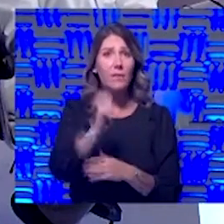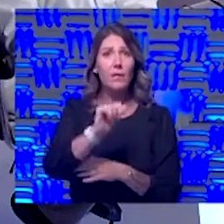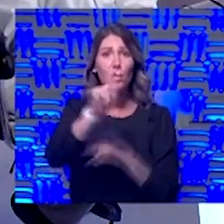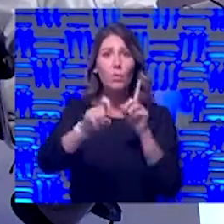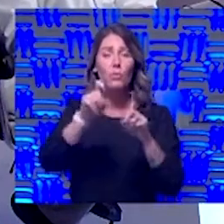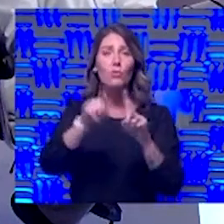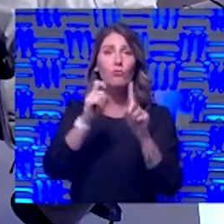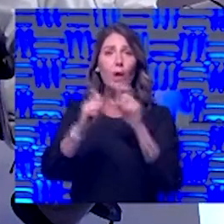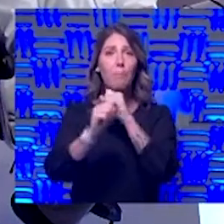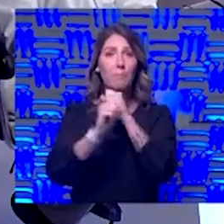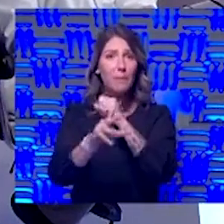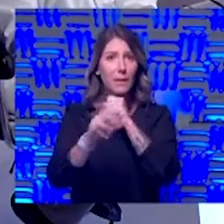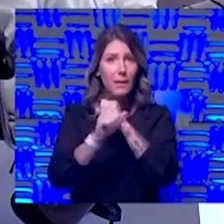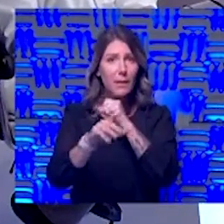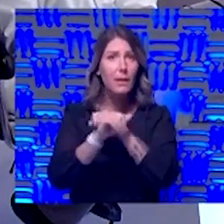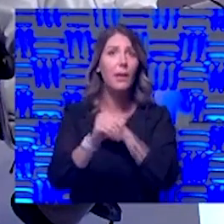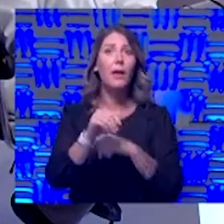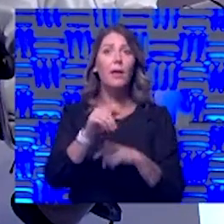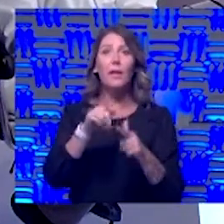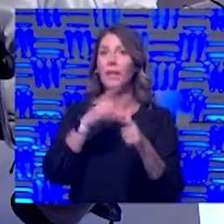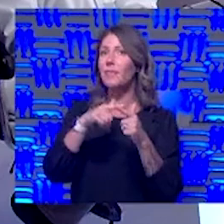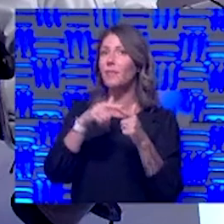morning before we go to our listening audience, Jill.